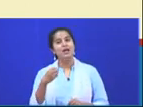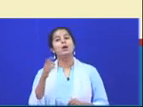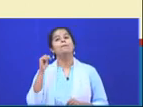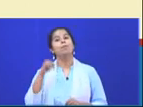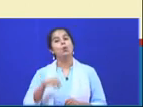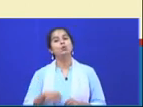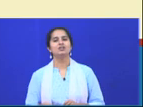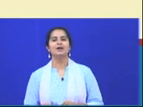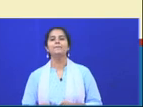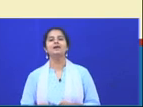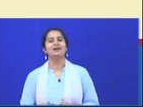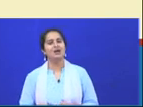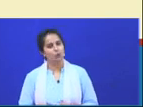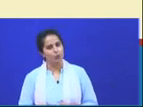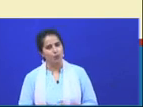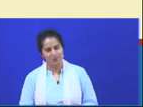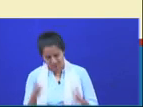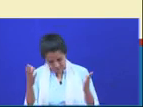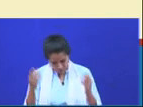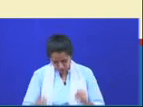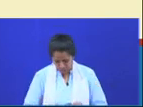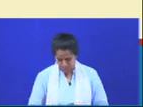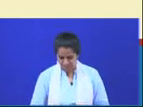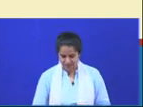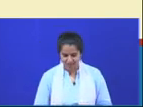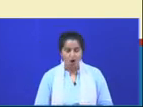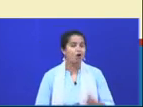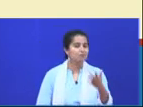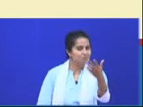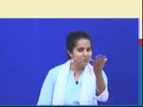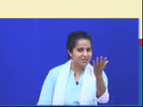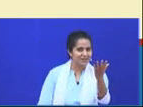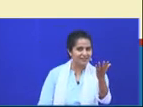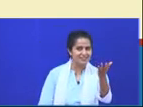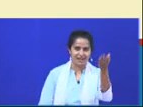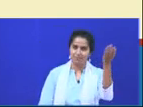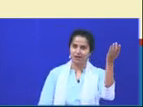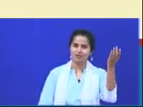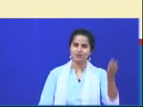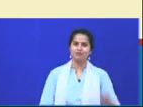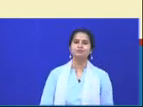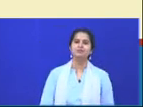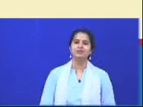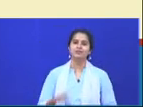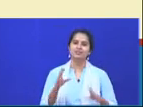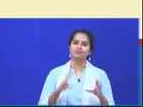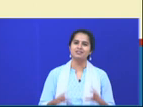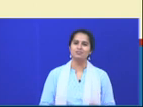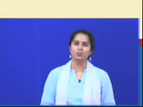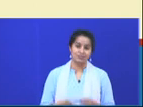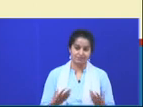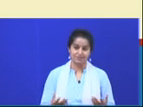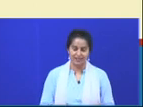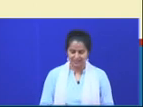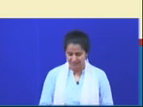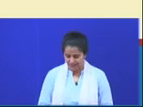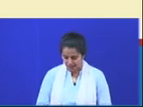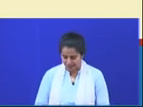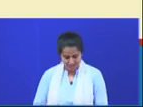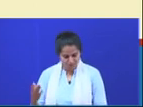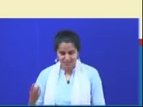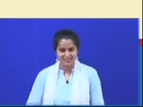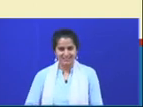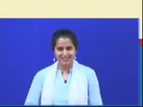navavadane bhojanam karomi. Uttamam. Or whichever other time, now that you are familiar with the different ways of saying the